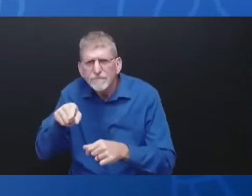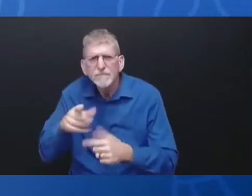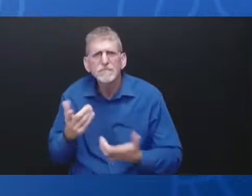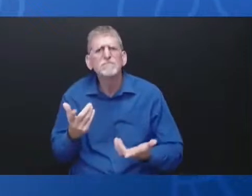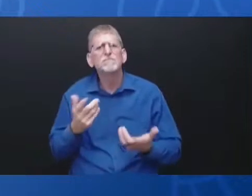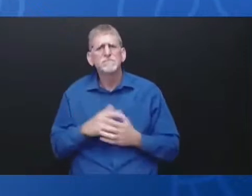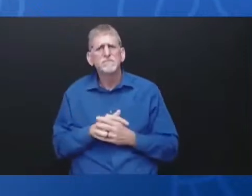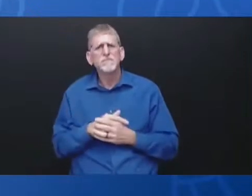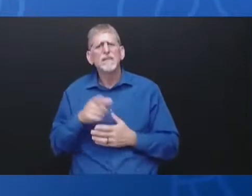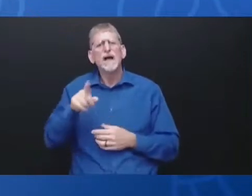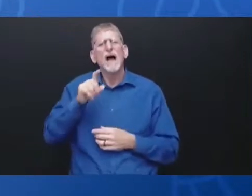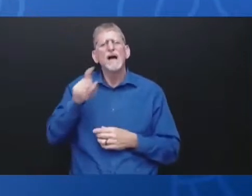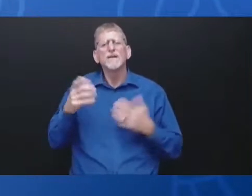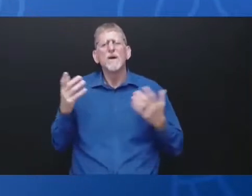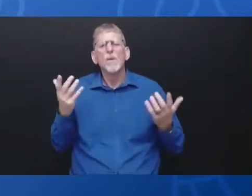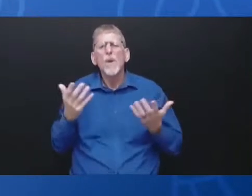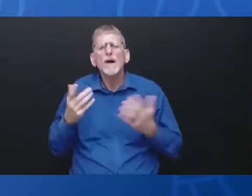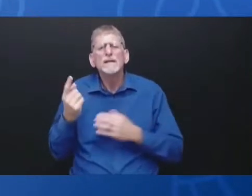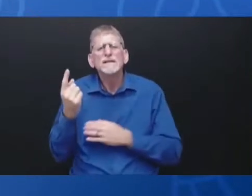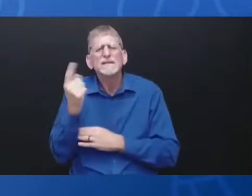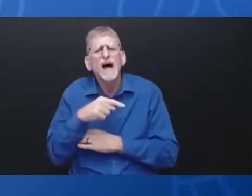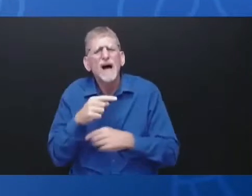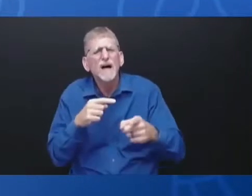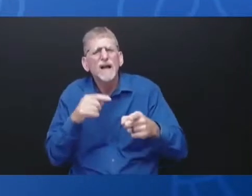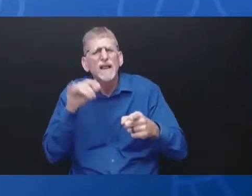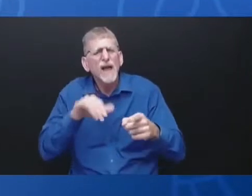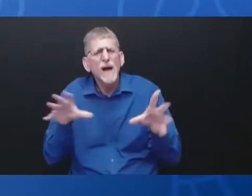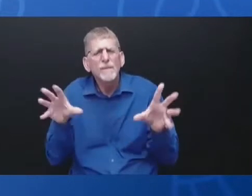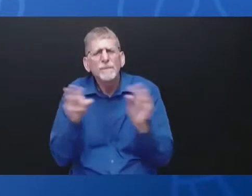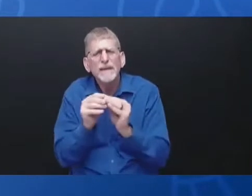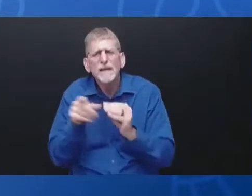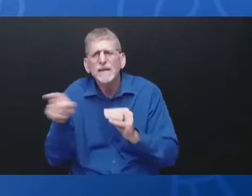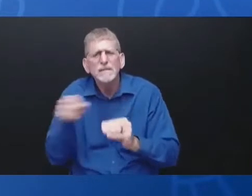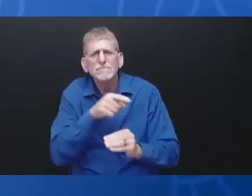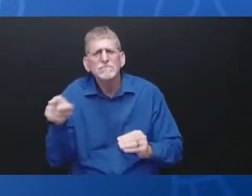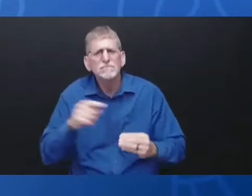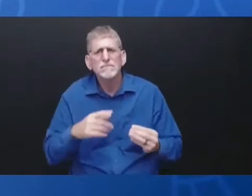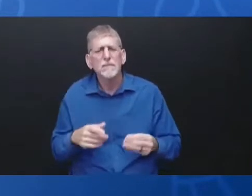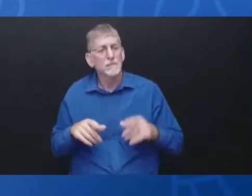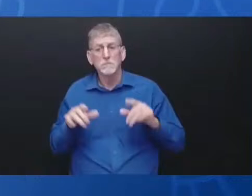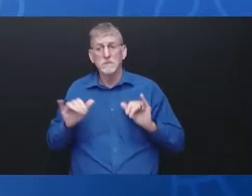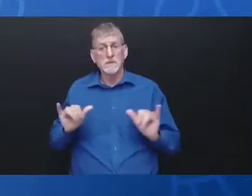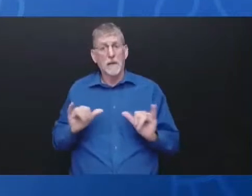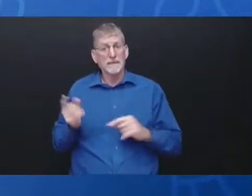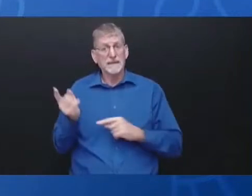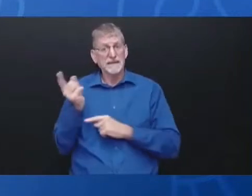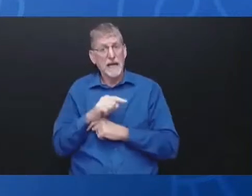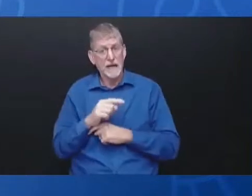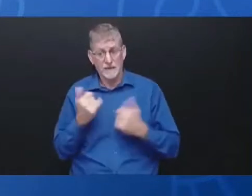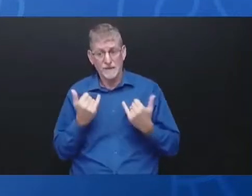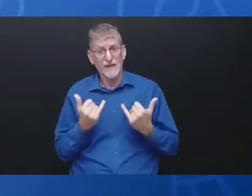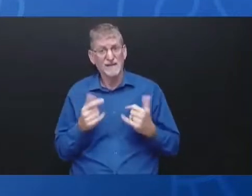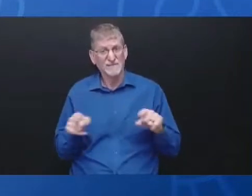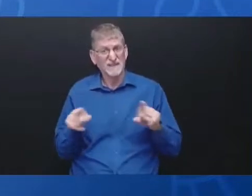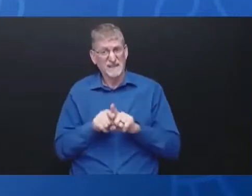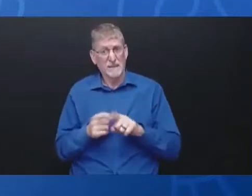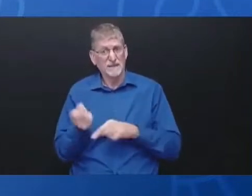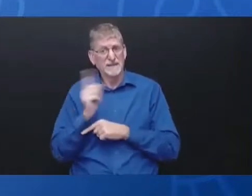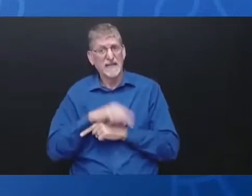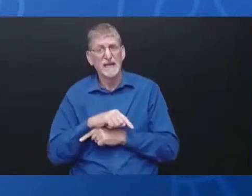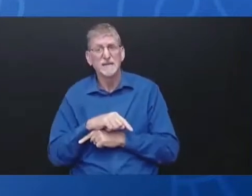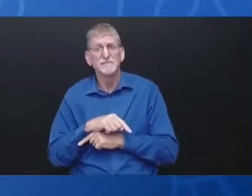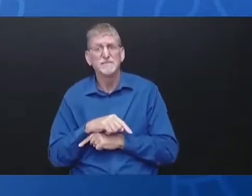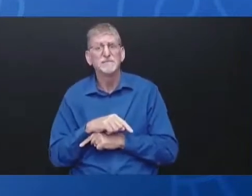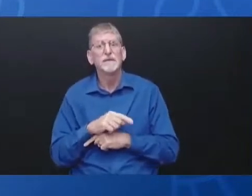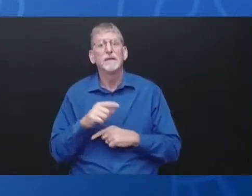meeting? Well, it was the same day of Friday. The announcement, yes. So after Secretary Rubio made his decision, our senior level